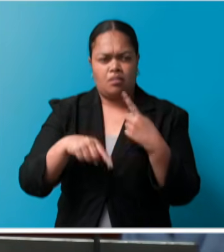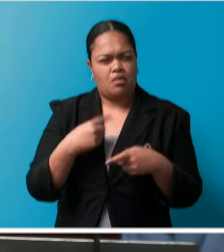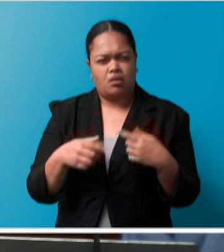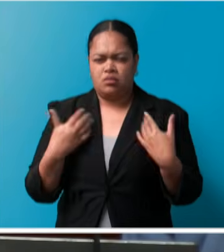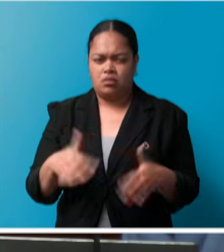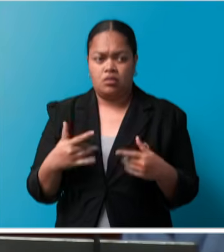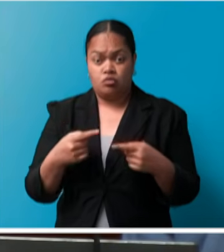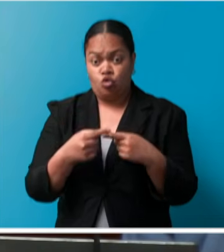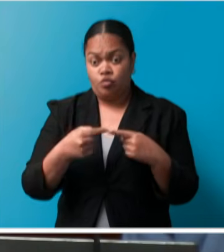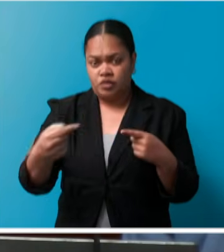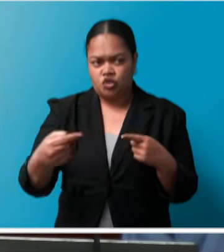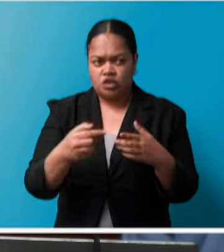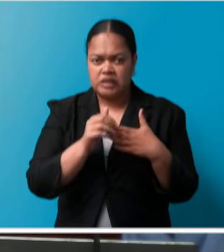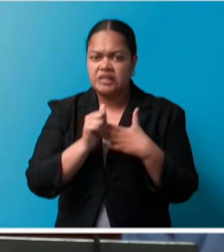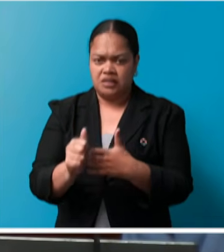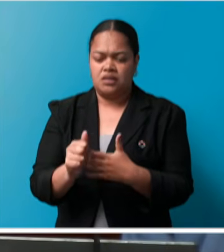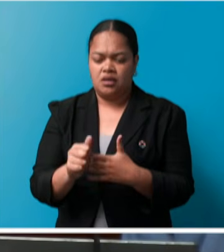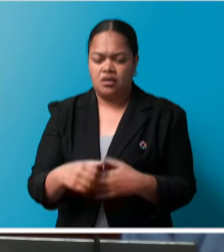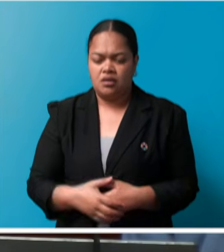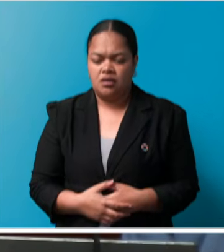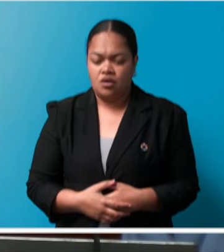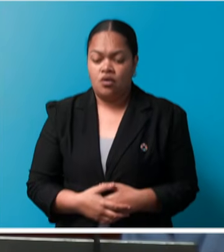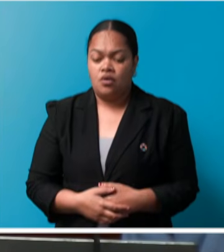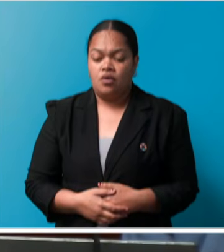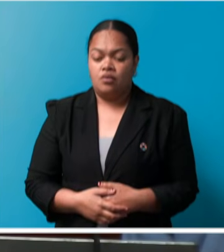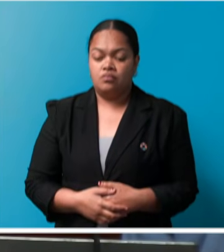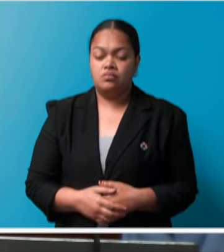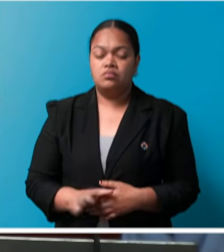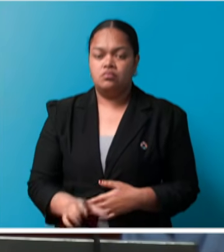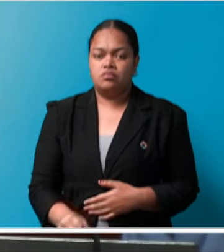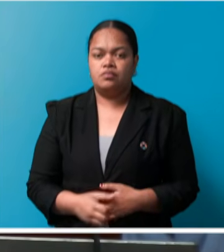leader. Cut civil service.